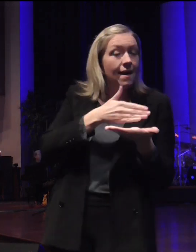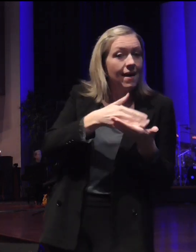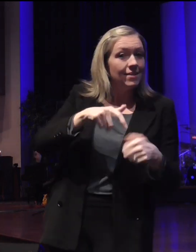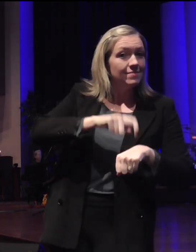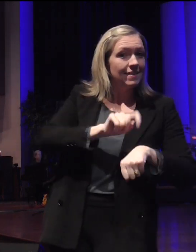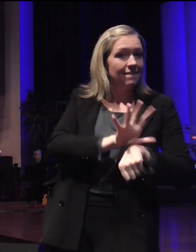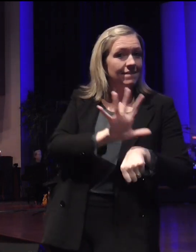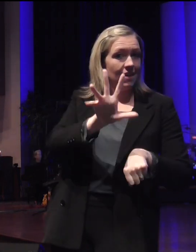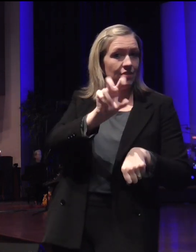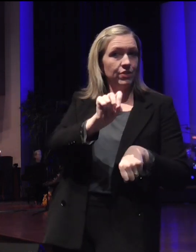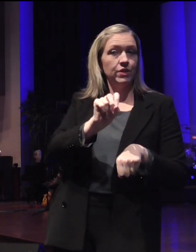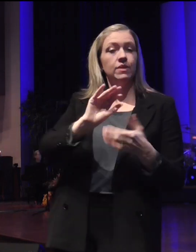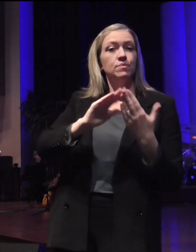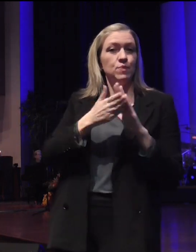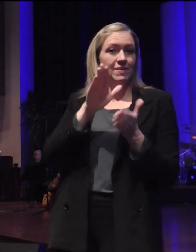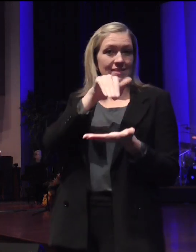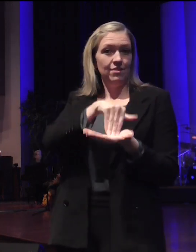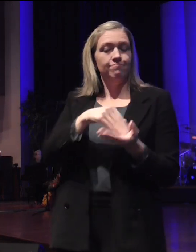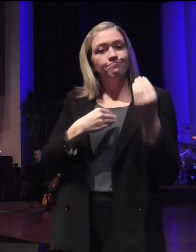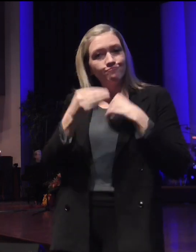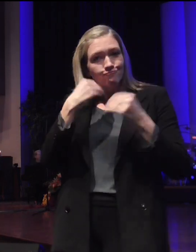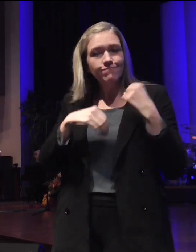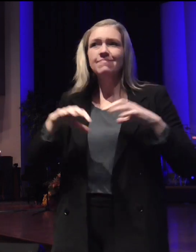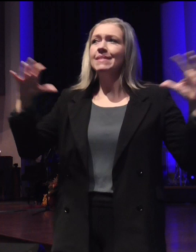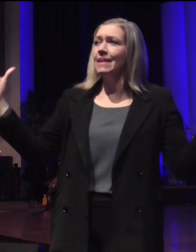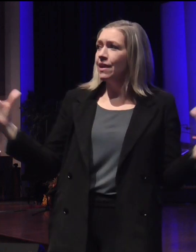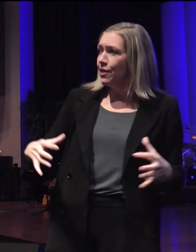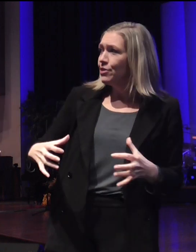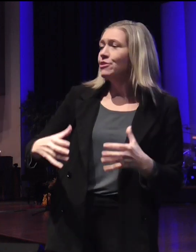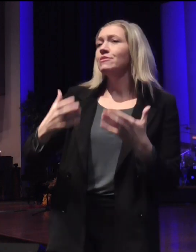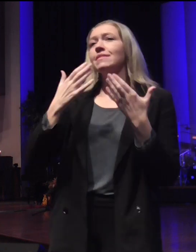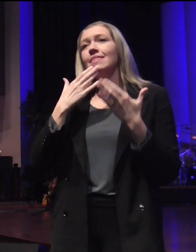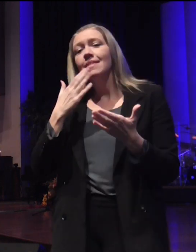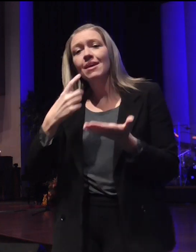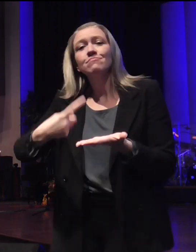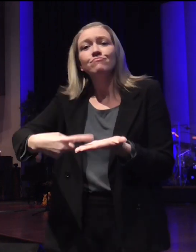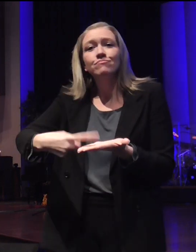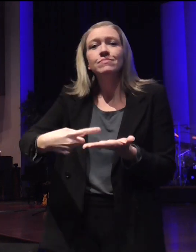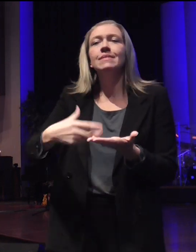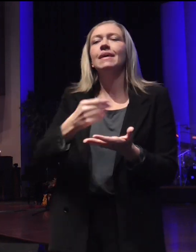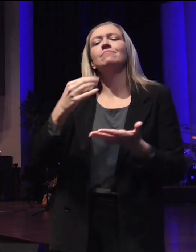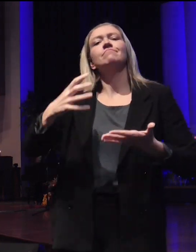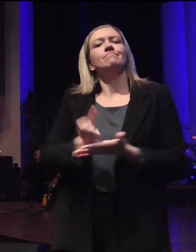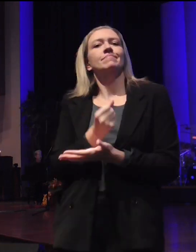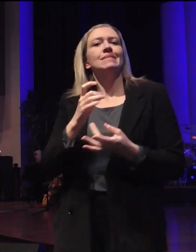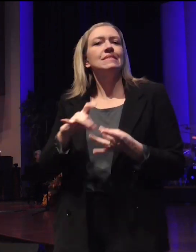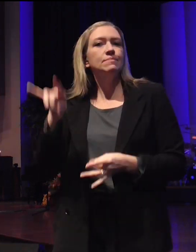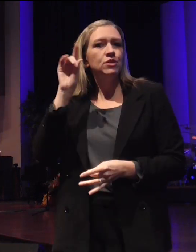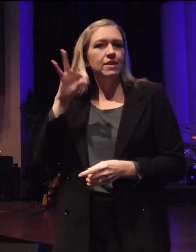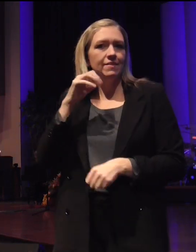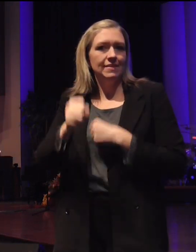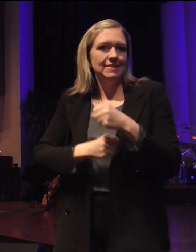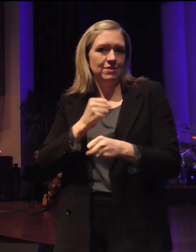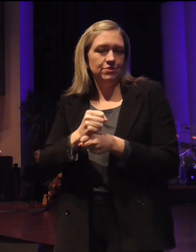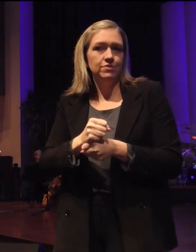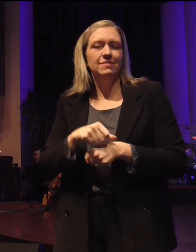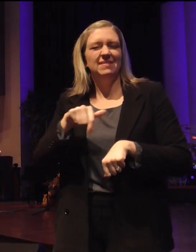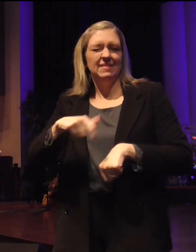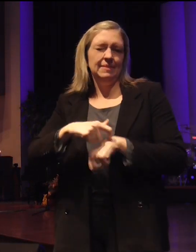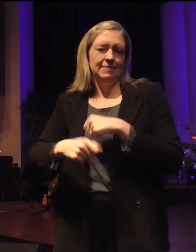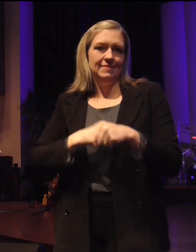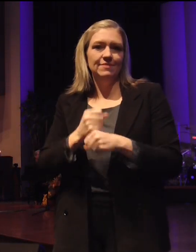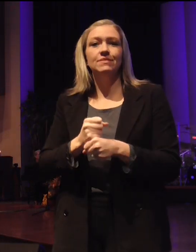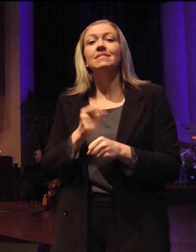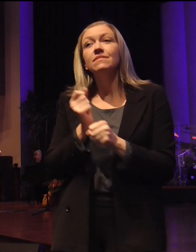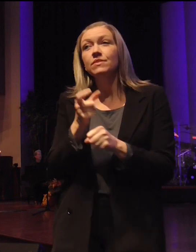at 5:30 in the community center. Let's gather, give thanks, and embrace the spirit of the season. And every year we have so much